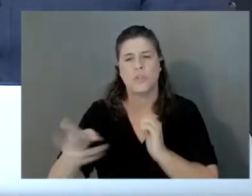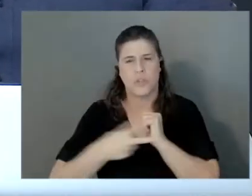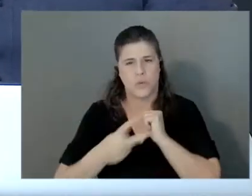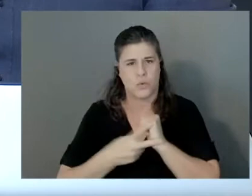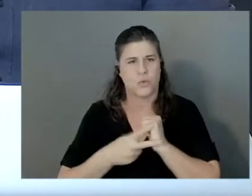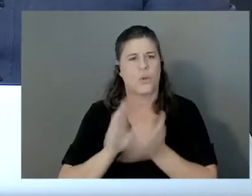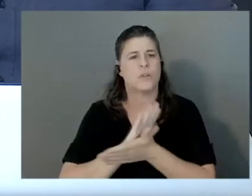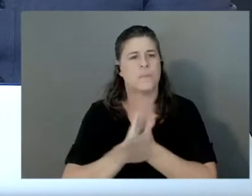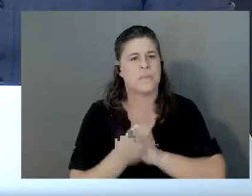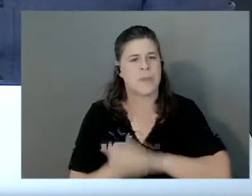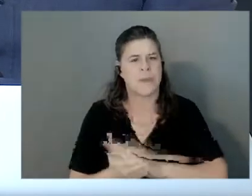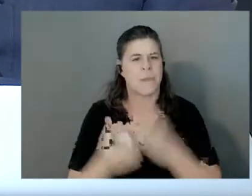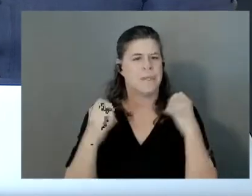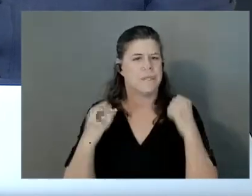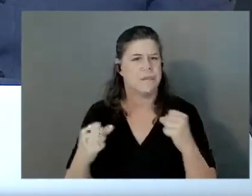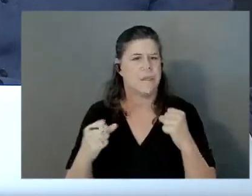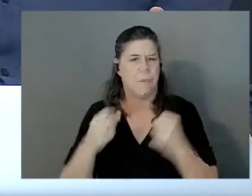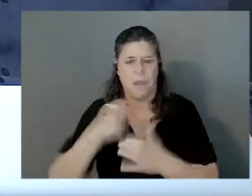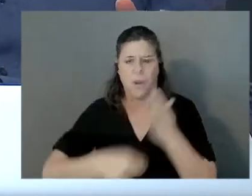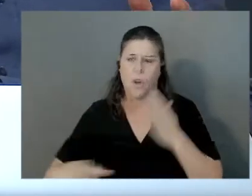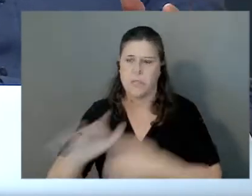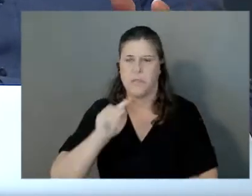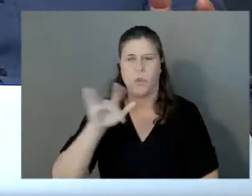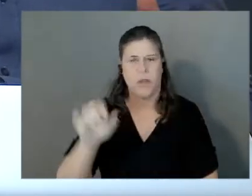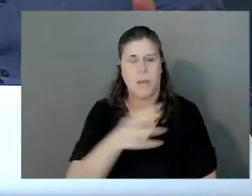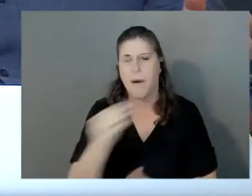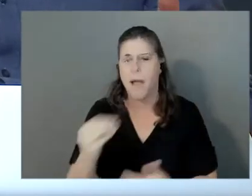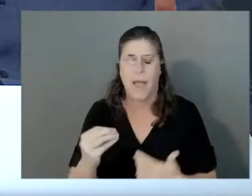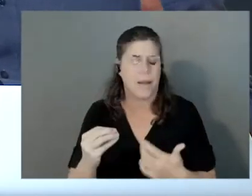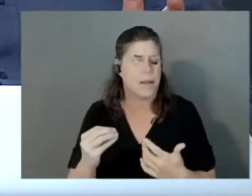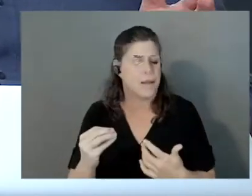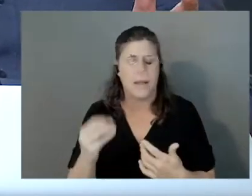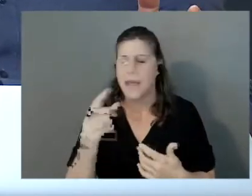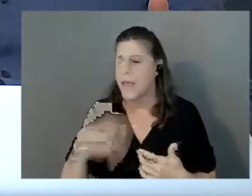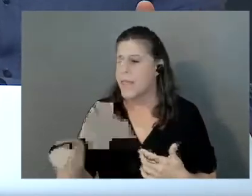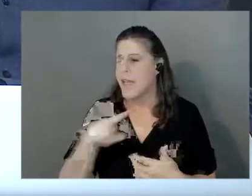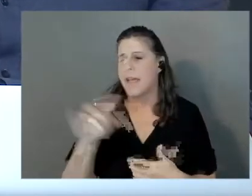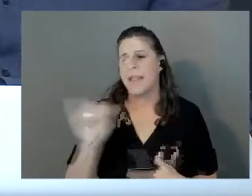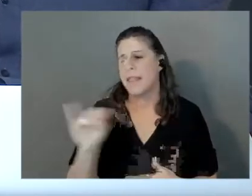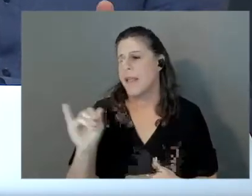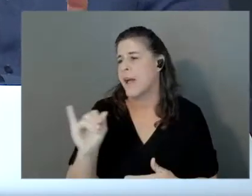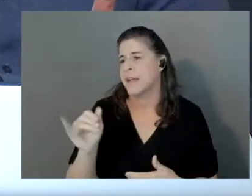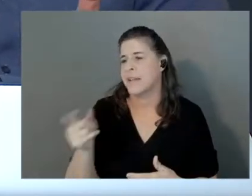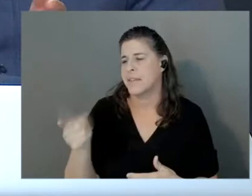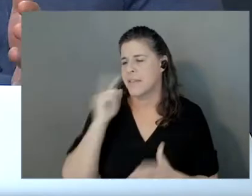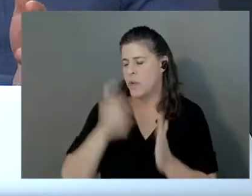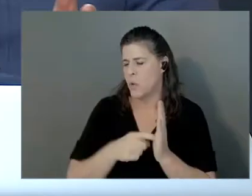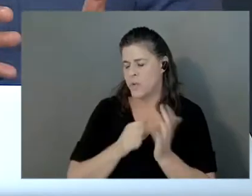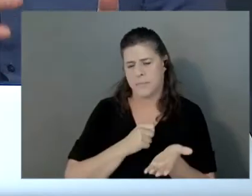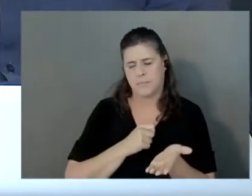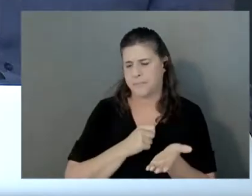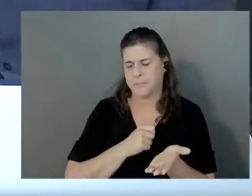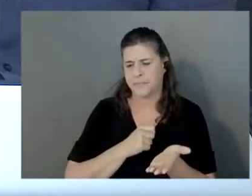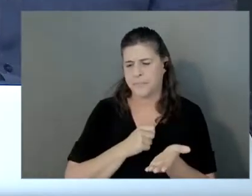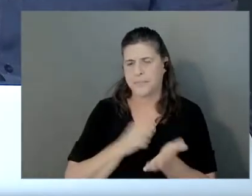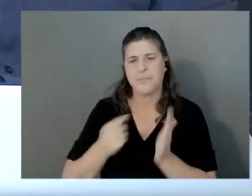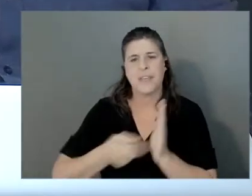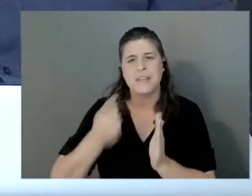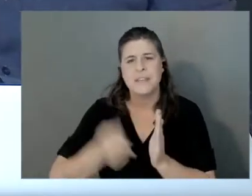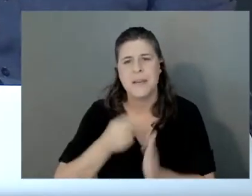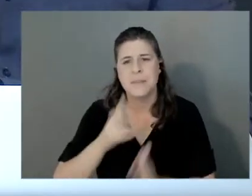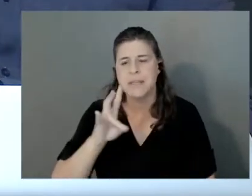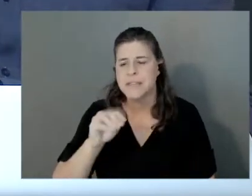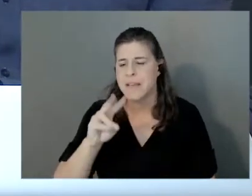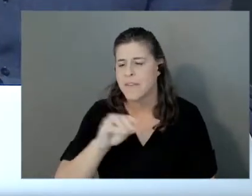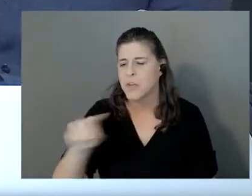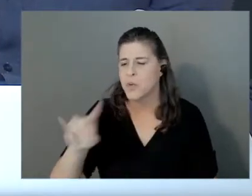dominant cost of their tables, and they like themselves noticed that like sometimes 70 or 80% of the tables